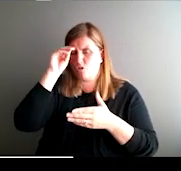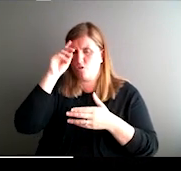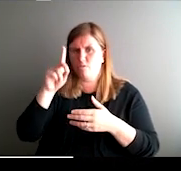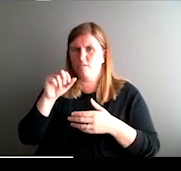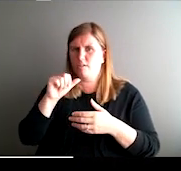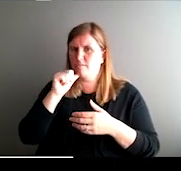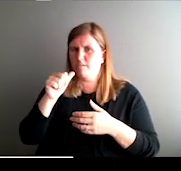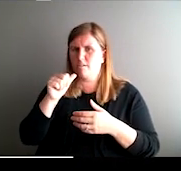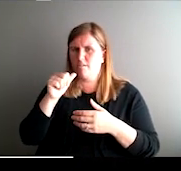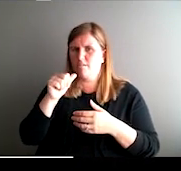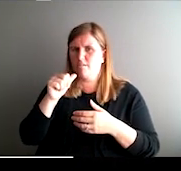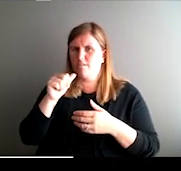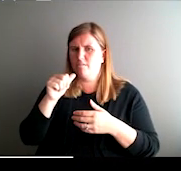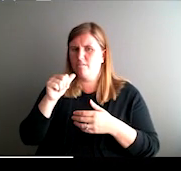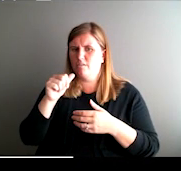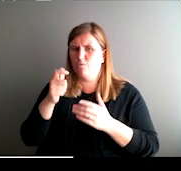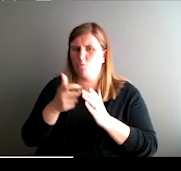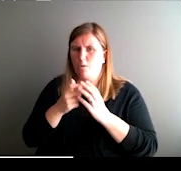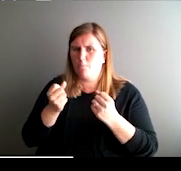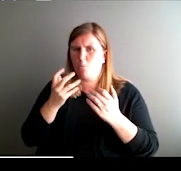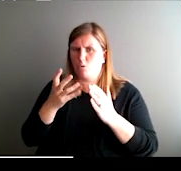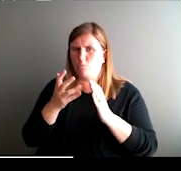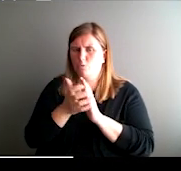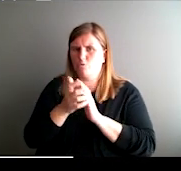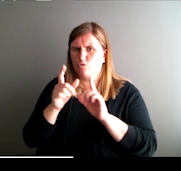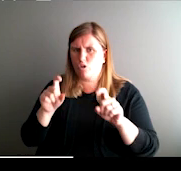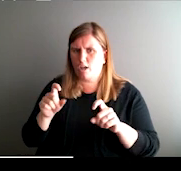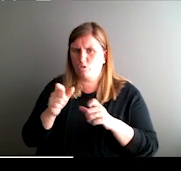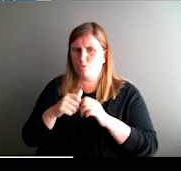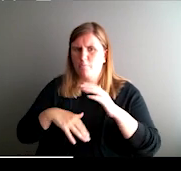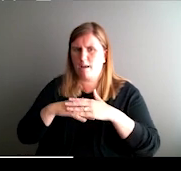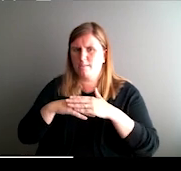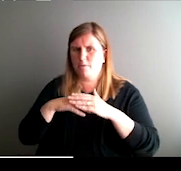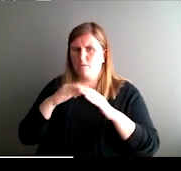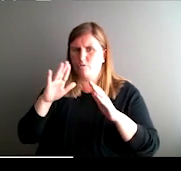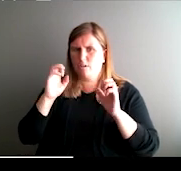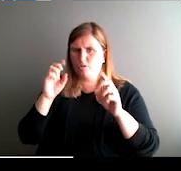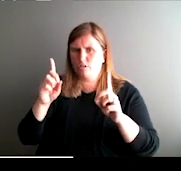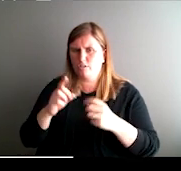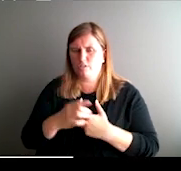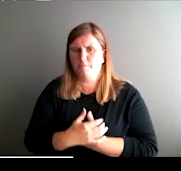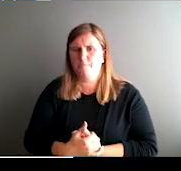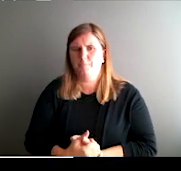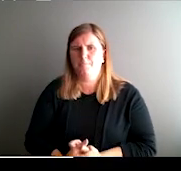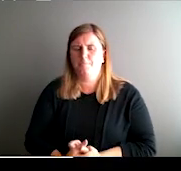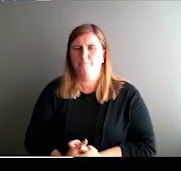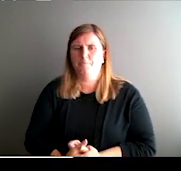doesn't require multiple trials in order to maximize education.